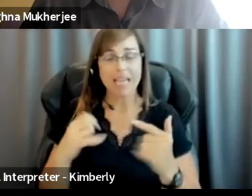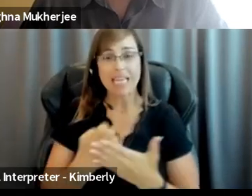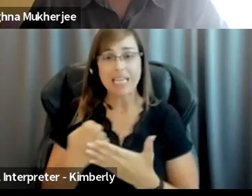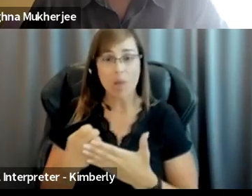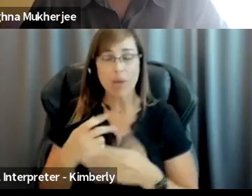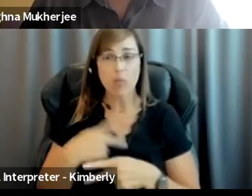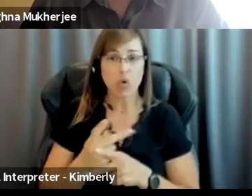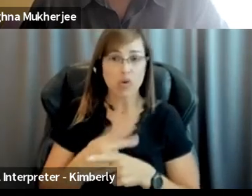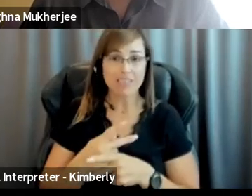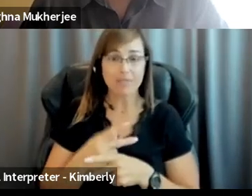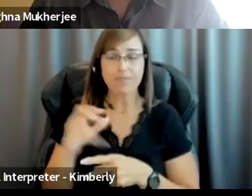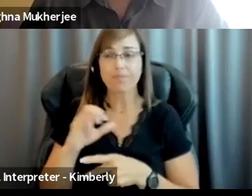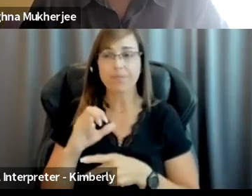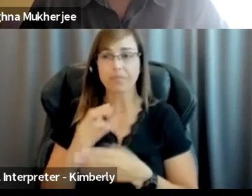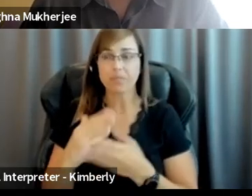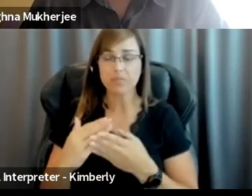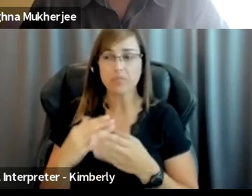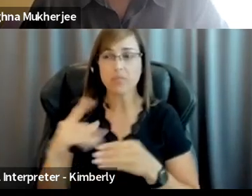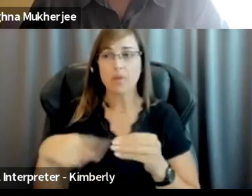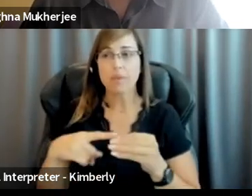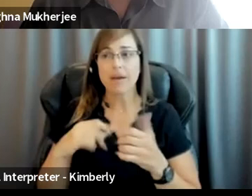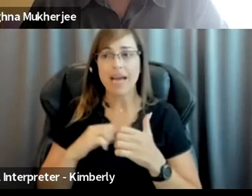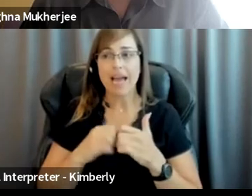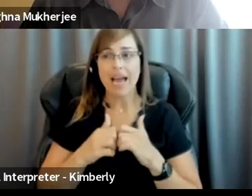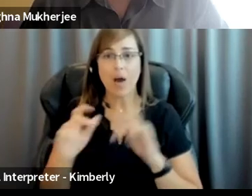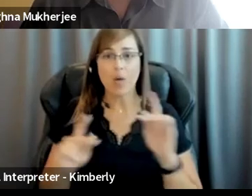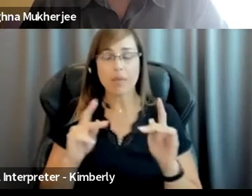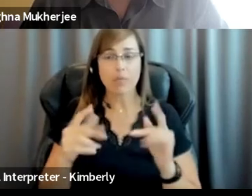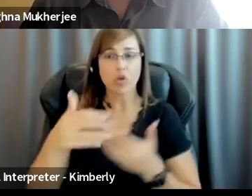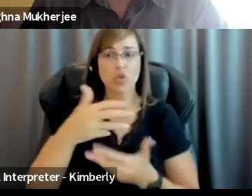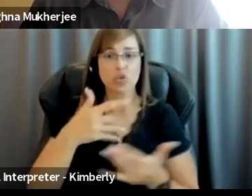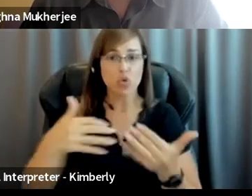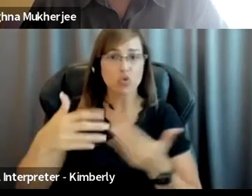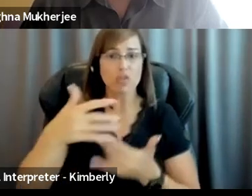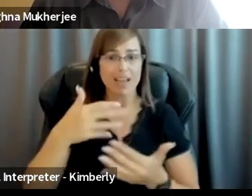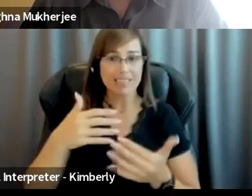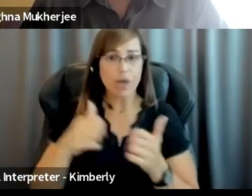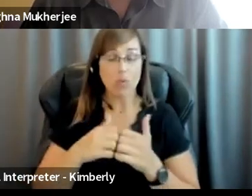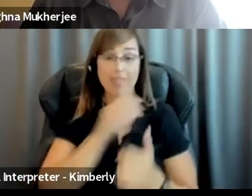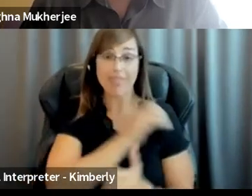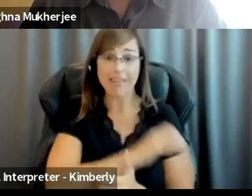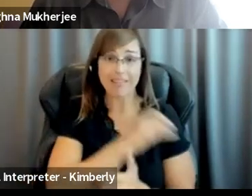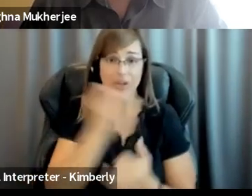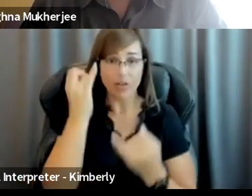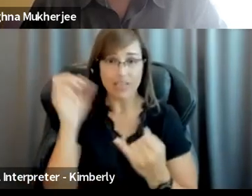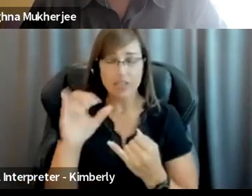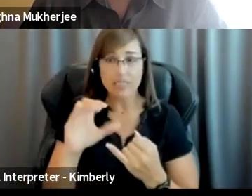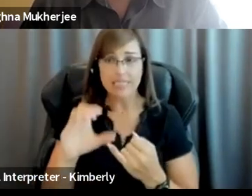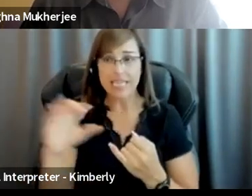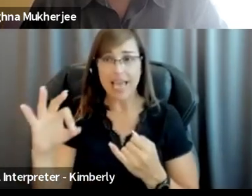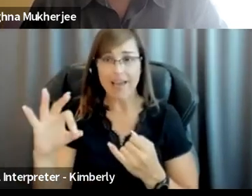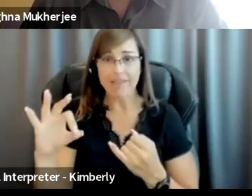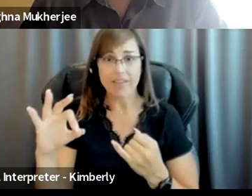productivity, also factor into how people are socialized, and even in like a clinical sense. I think in CF, there's been a